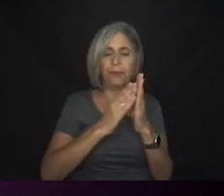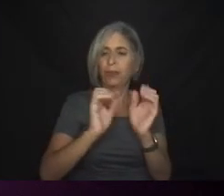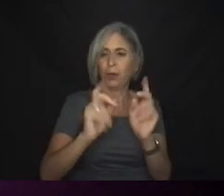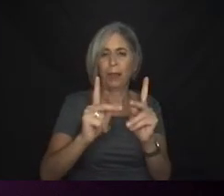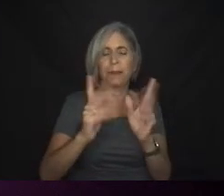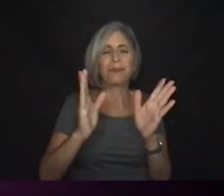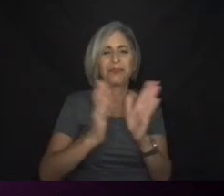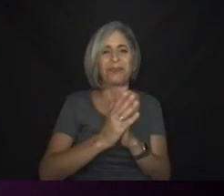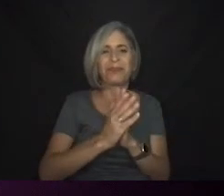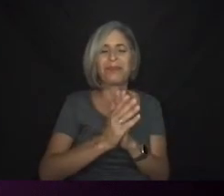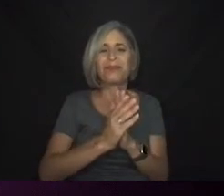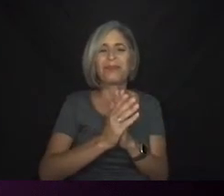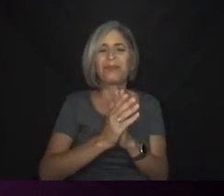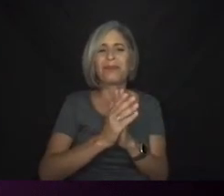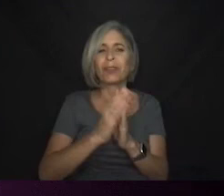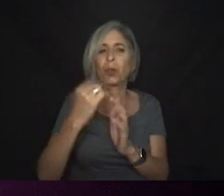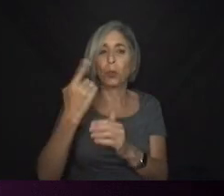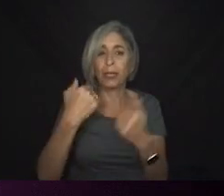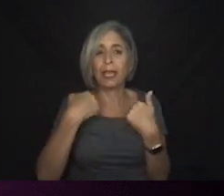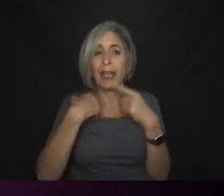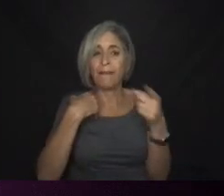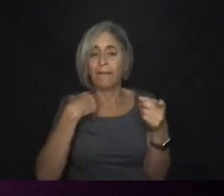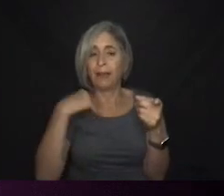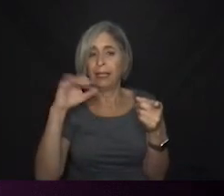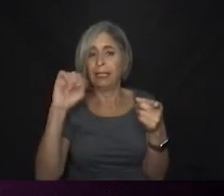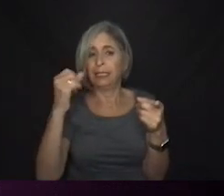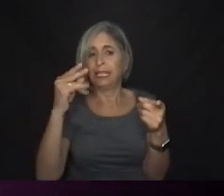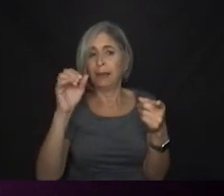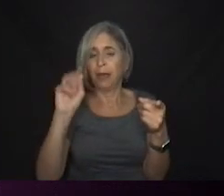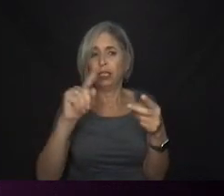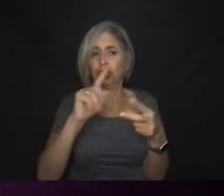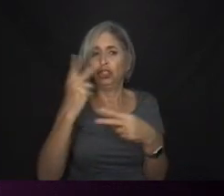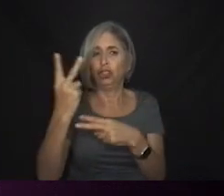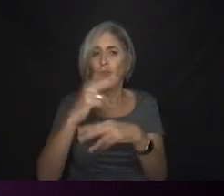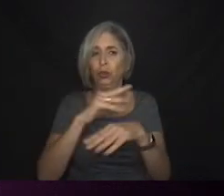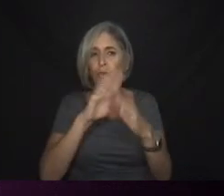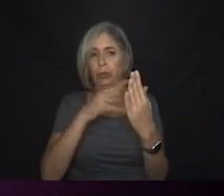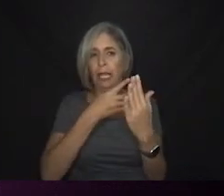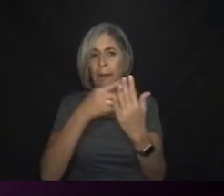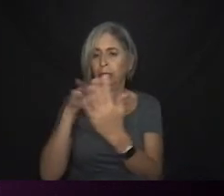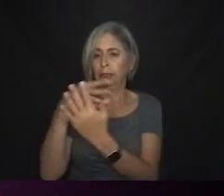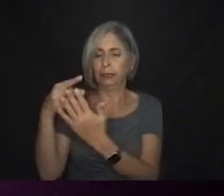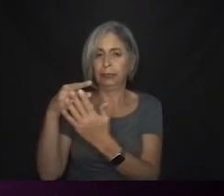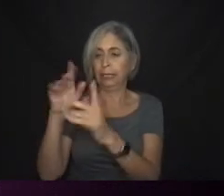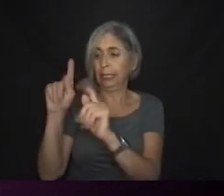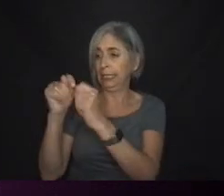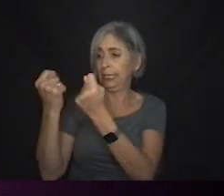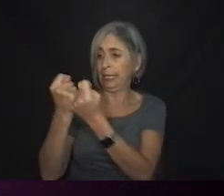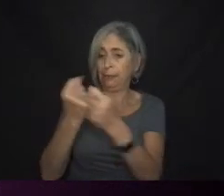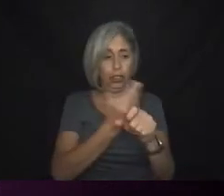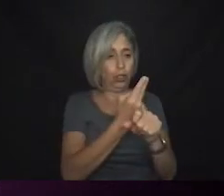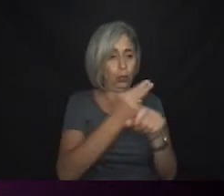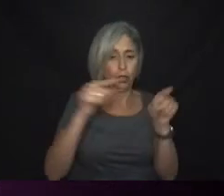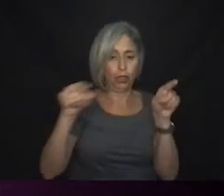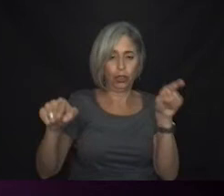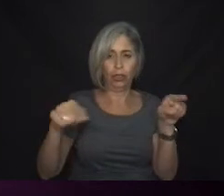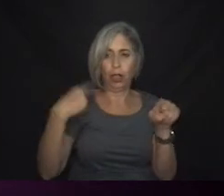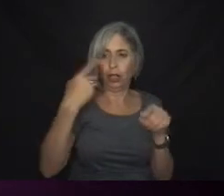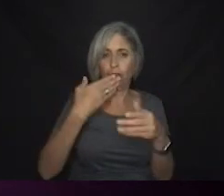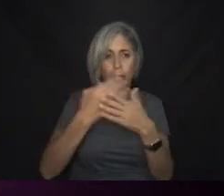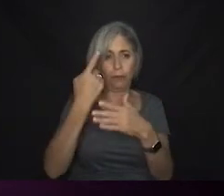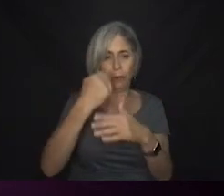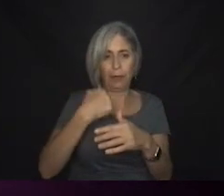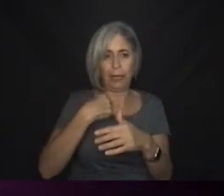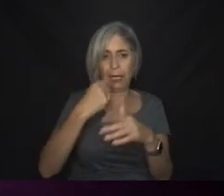go. So we have in this schema 2 tables, teams and users. This looks good to me for my app, so